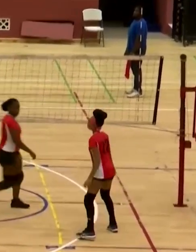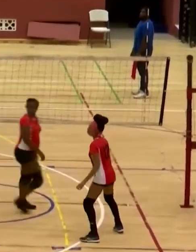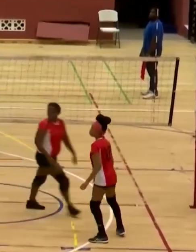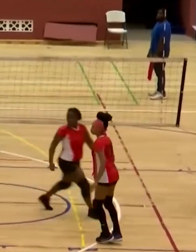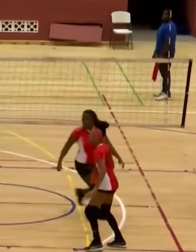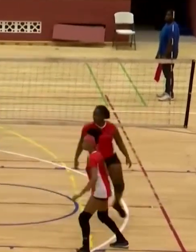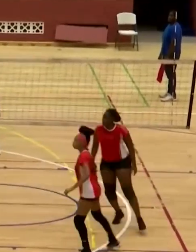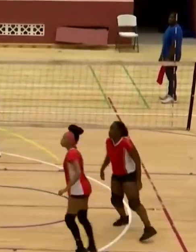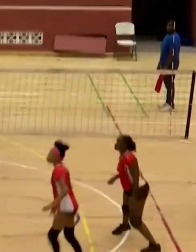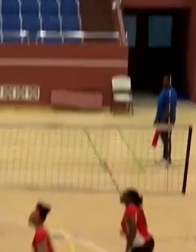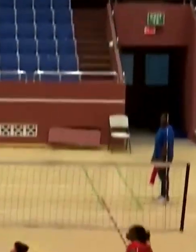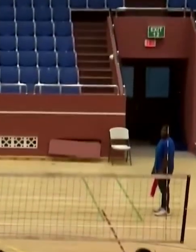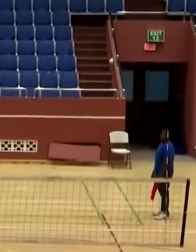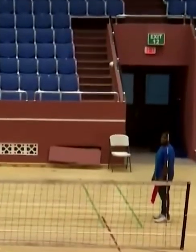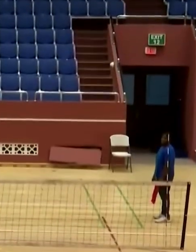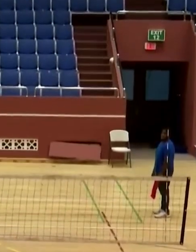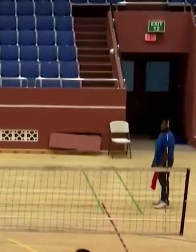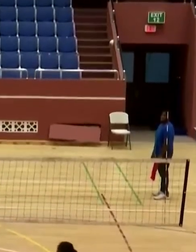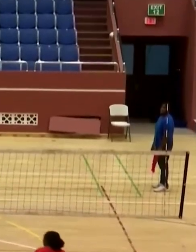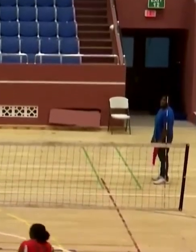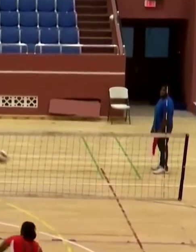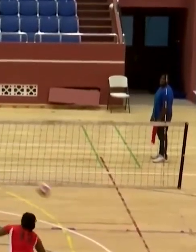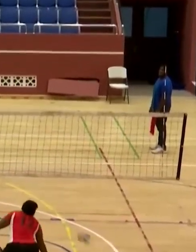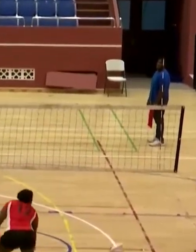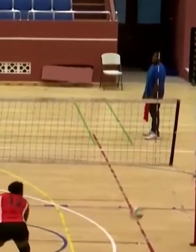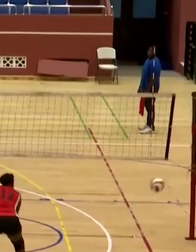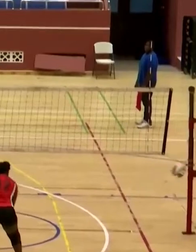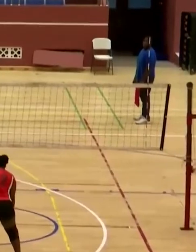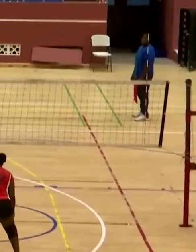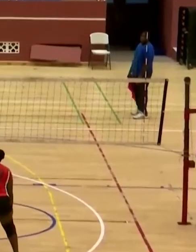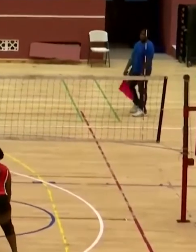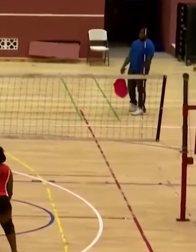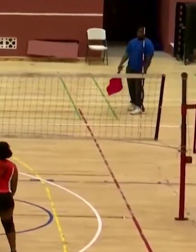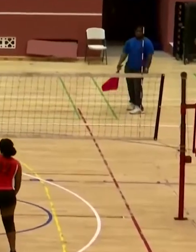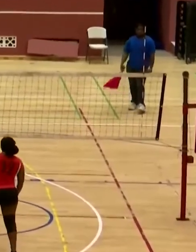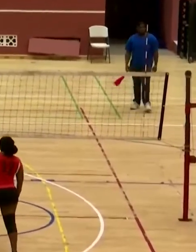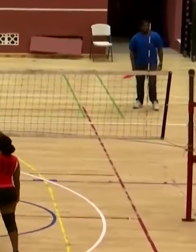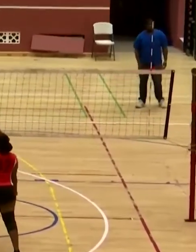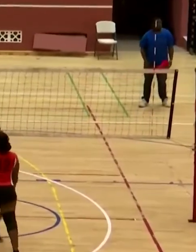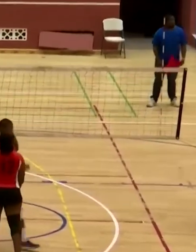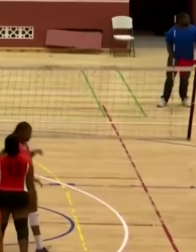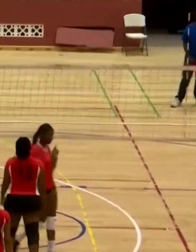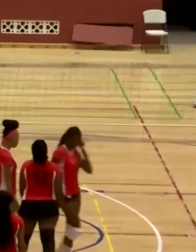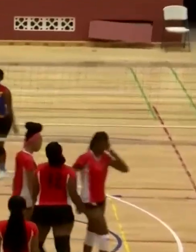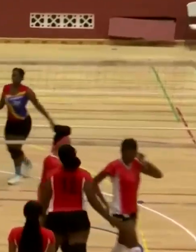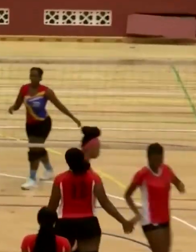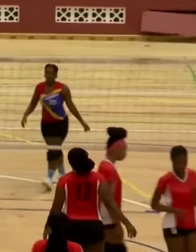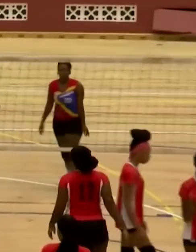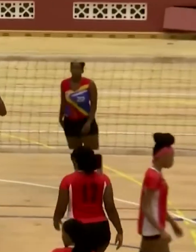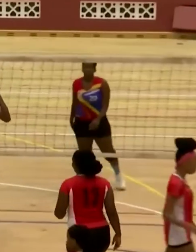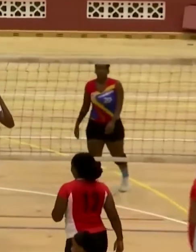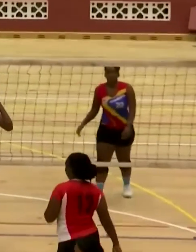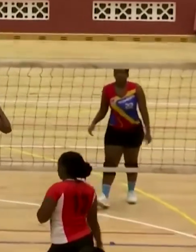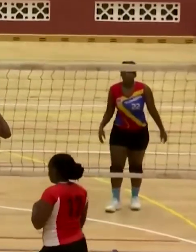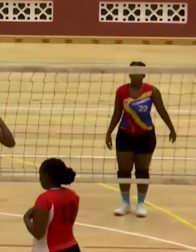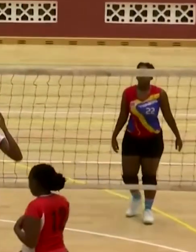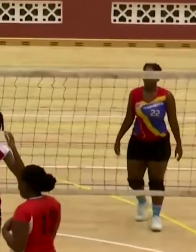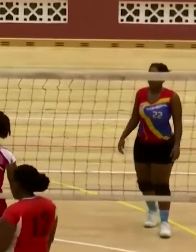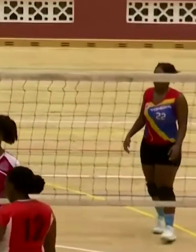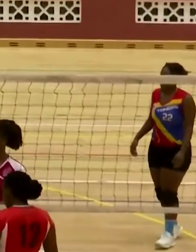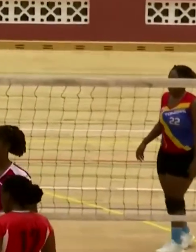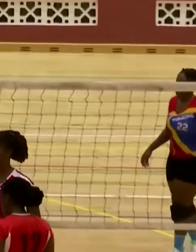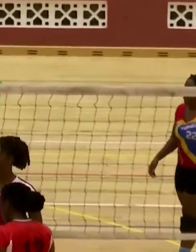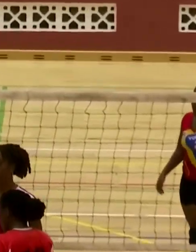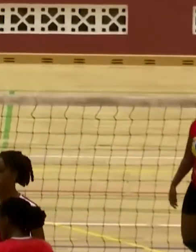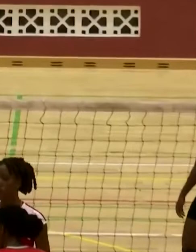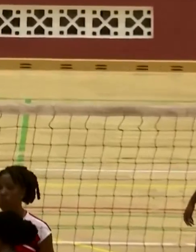serve. The unforced error in an overpass by Stacey Atherley allows for U.S. collegiate player Ashley Jordan to dink the winner into